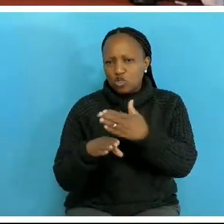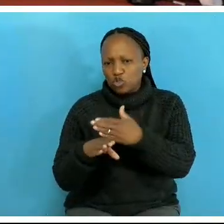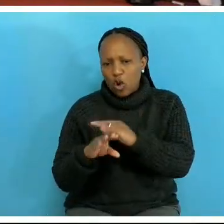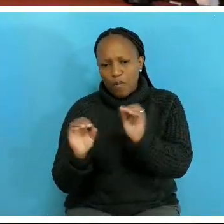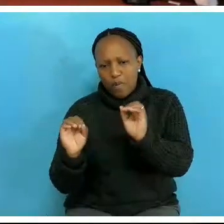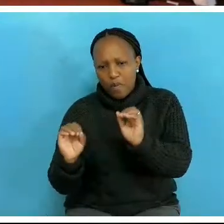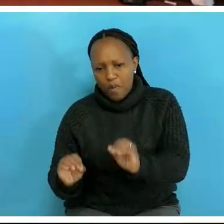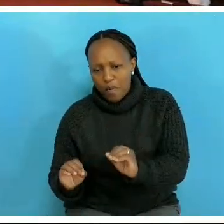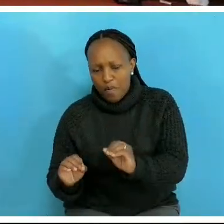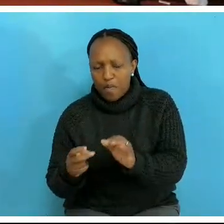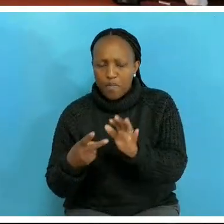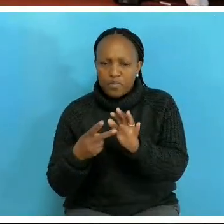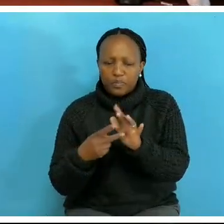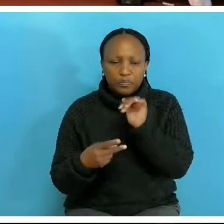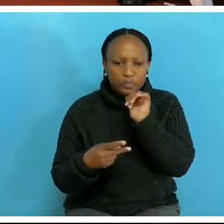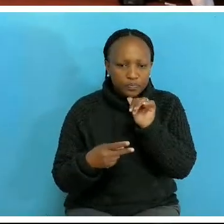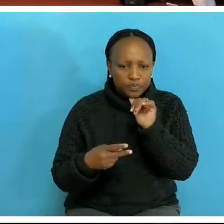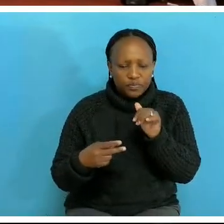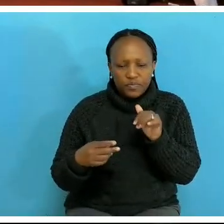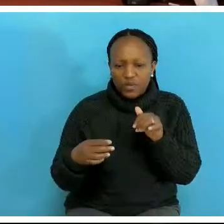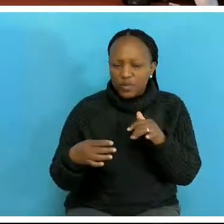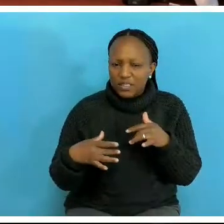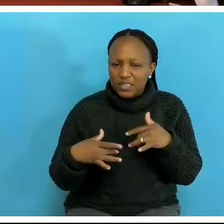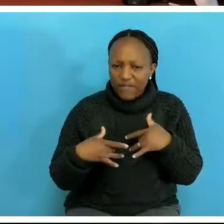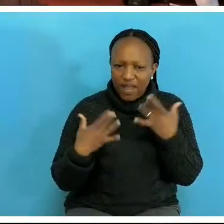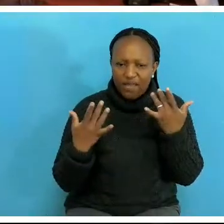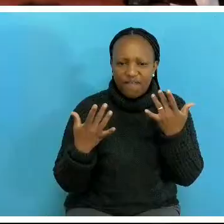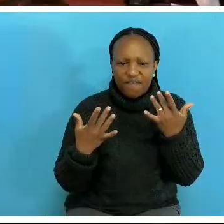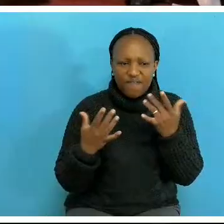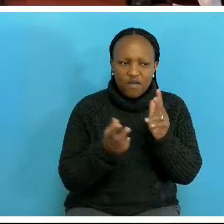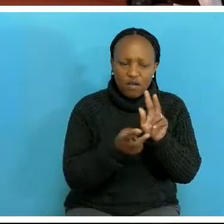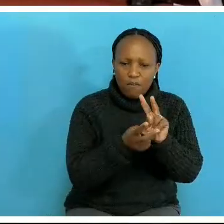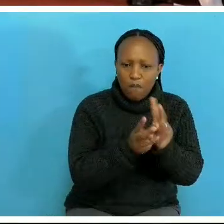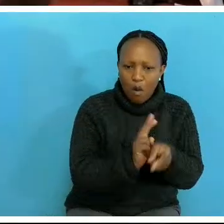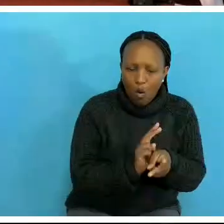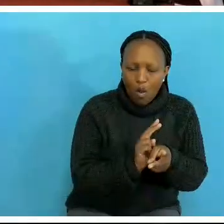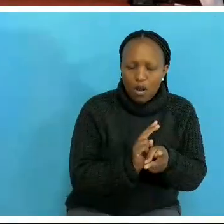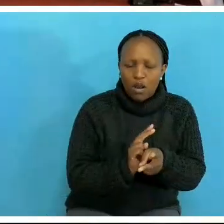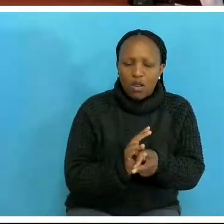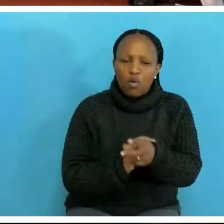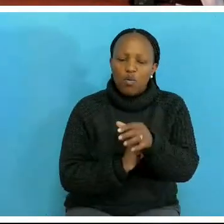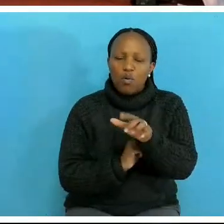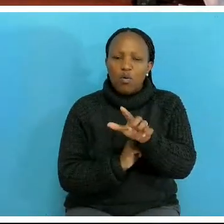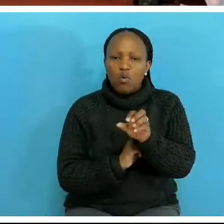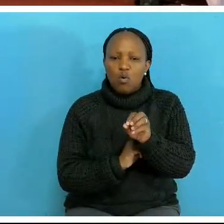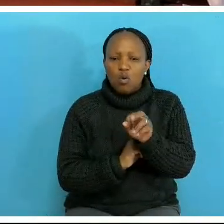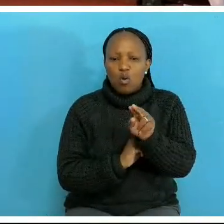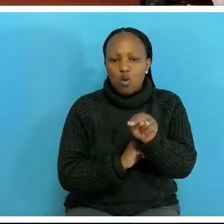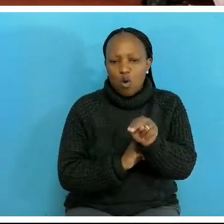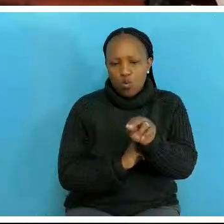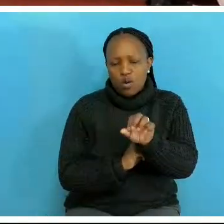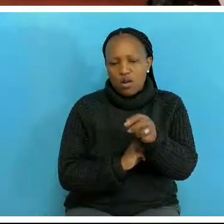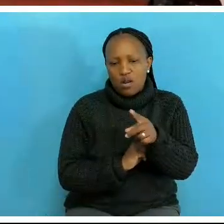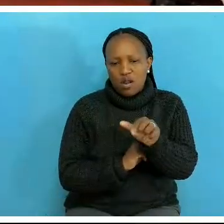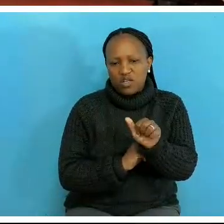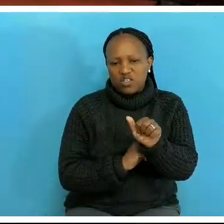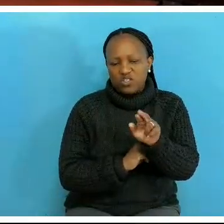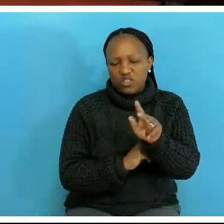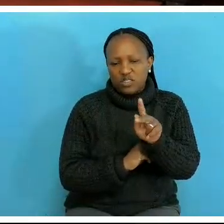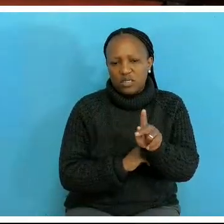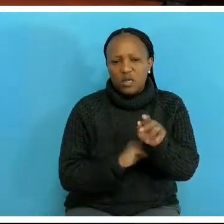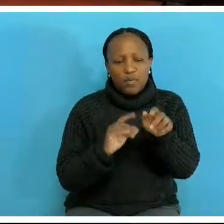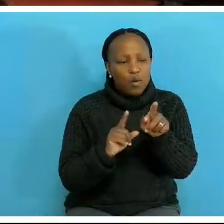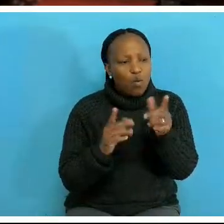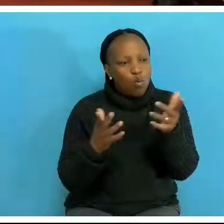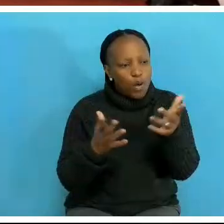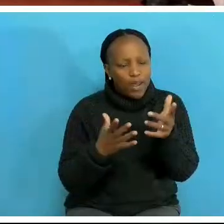meet ends by borrowing money from the loan shark and all this. So where are you people to come and accommodate us? All